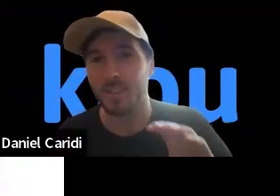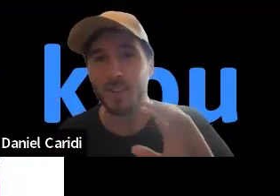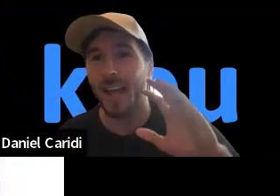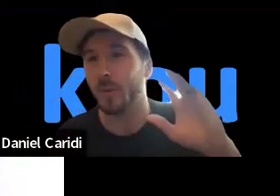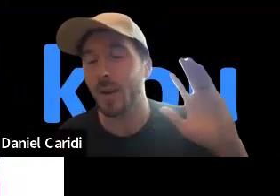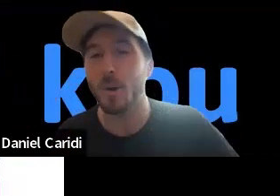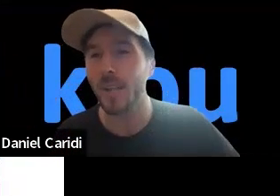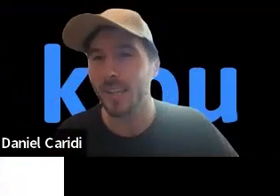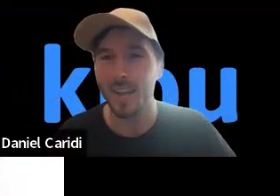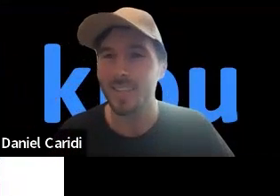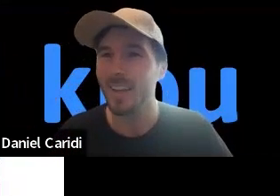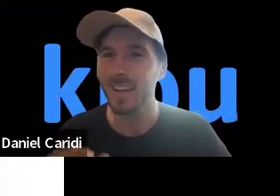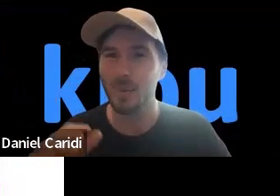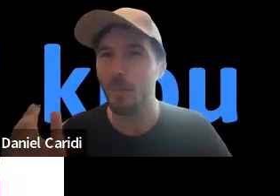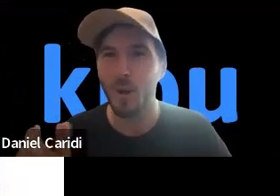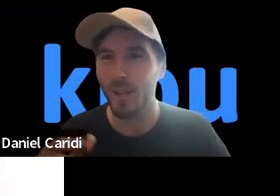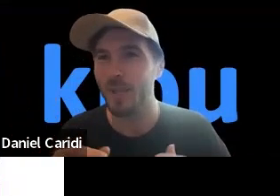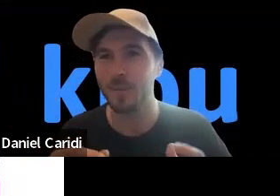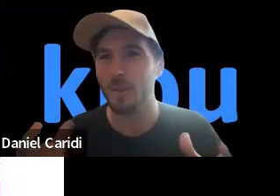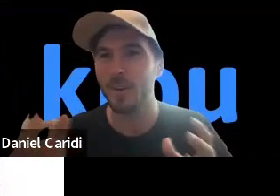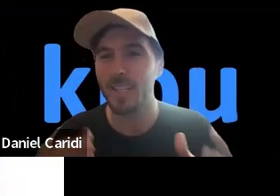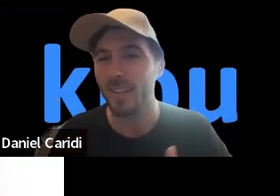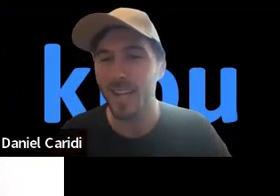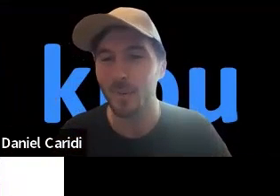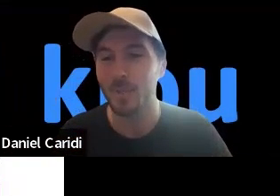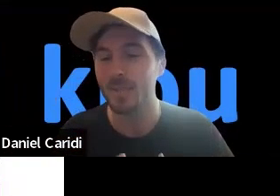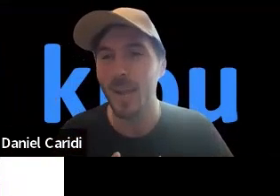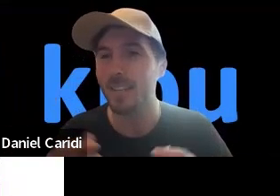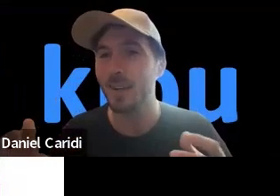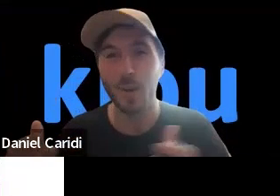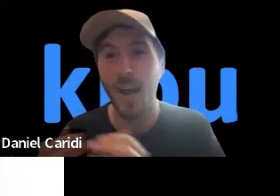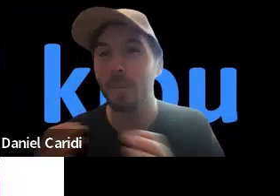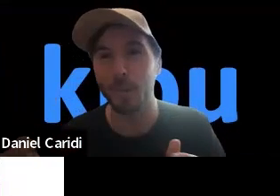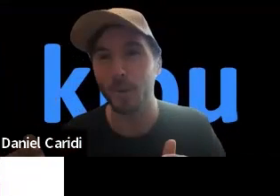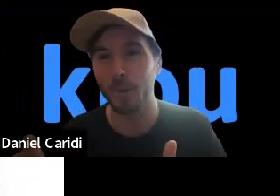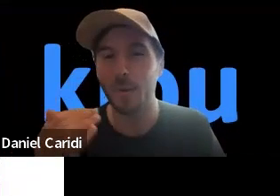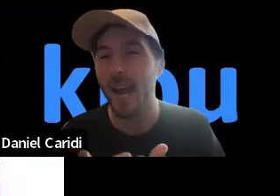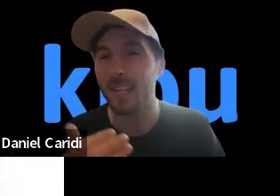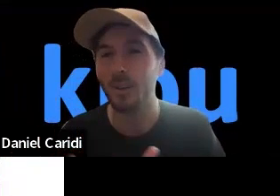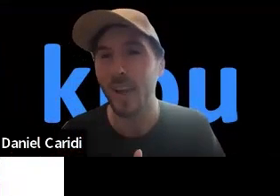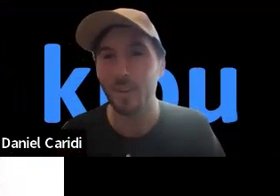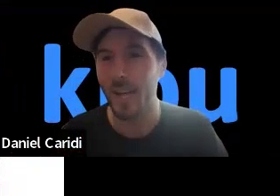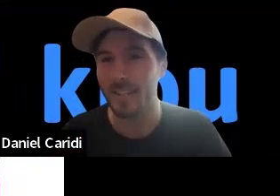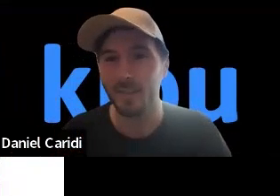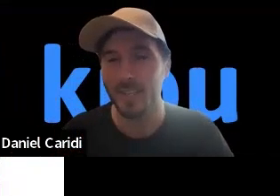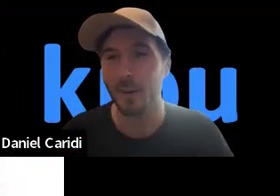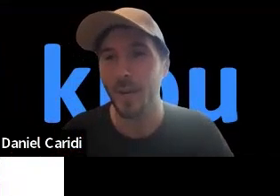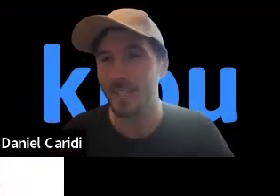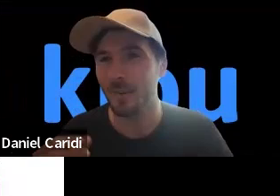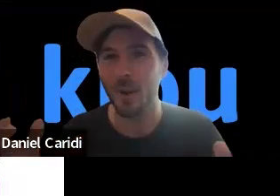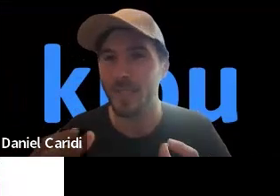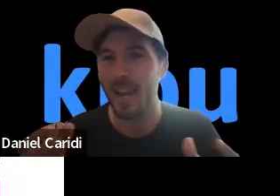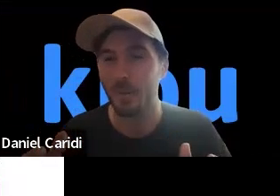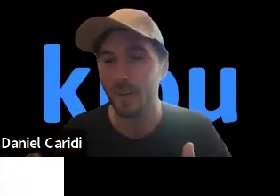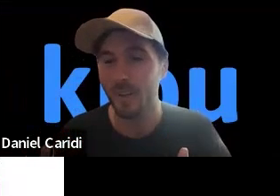interpersonal skills, or hey, we want a bowling class because we go bowling once a week, it'd be great to have a class on what to expect. We're happy to produce that. We're adding 2 to 5 new classes every single week,